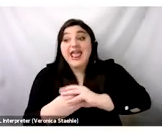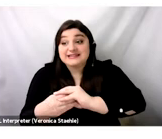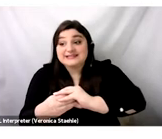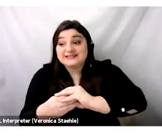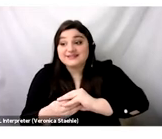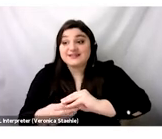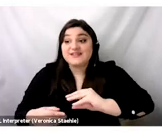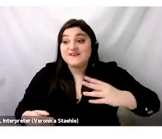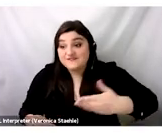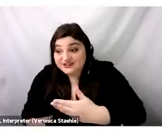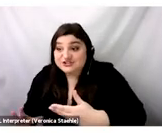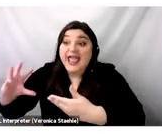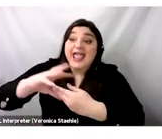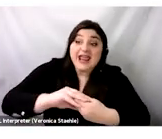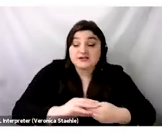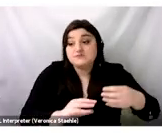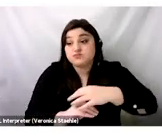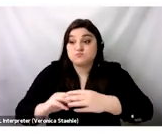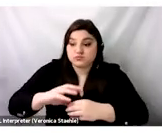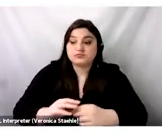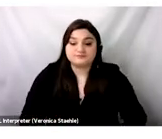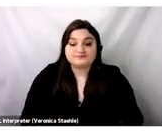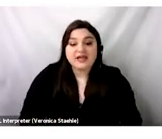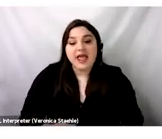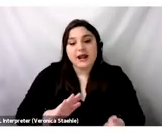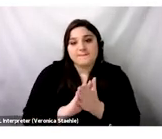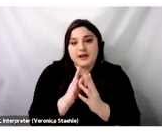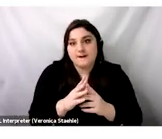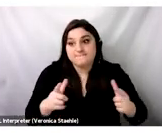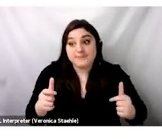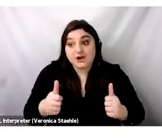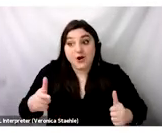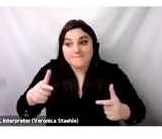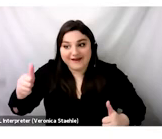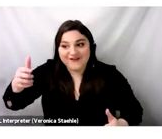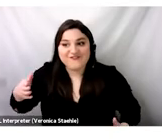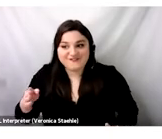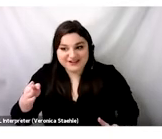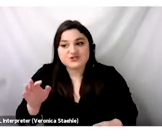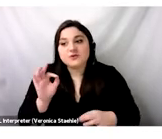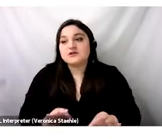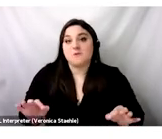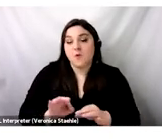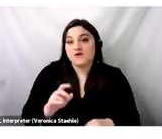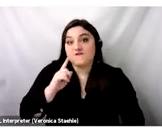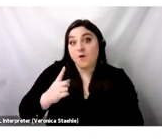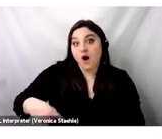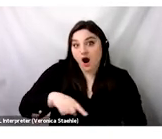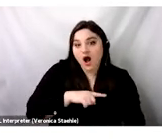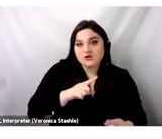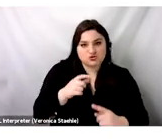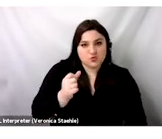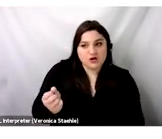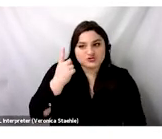important to understand that we are not just eating a piece of fish that contains pieces